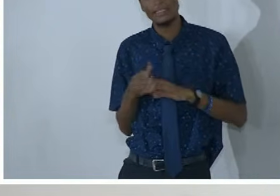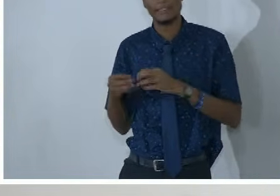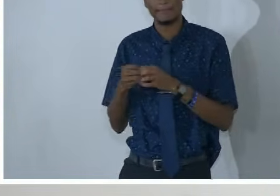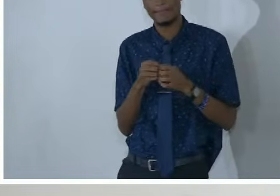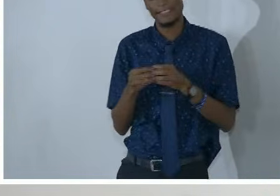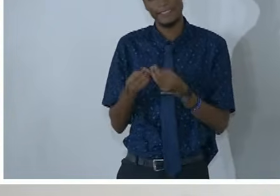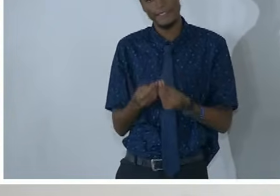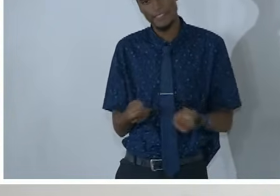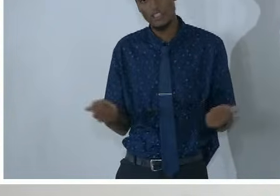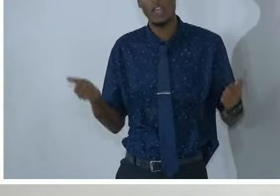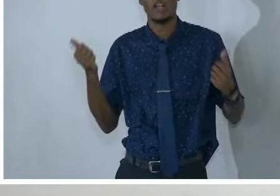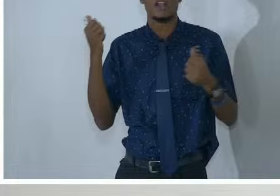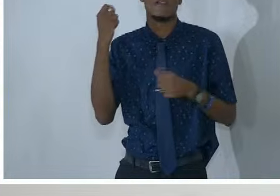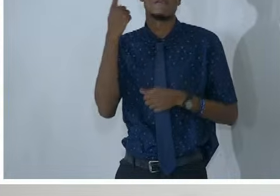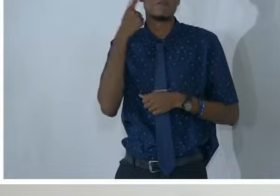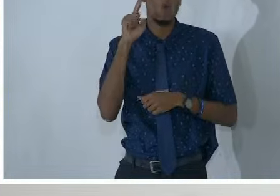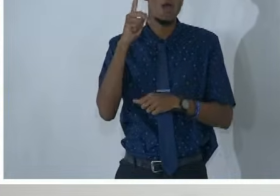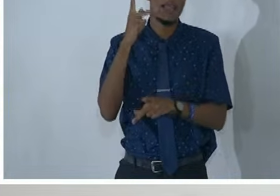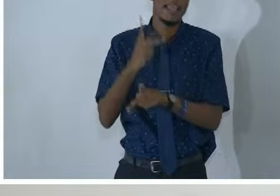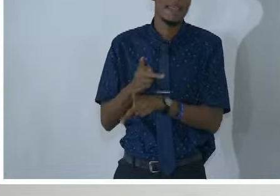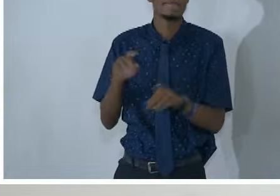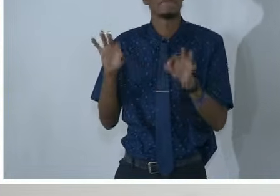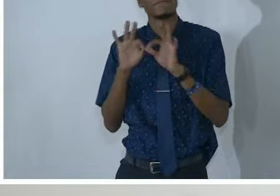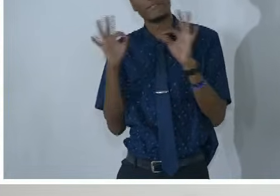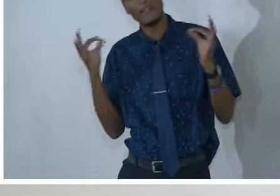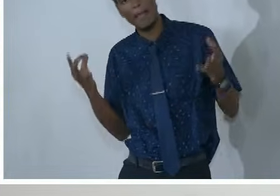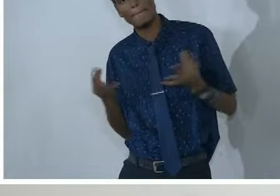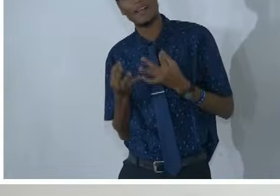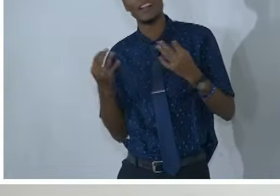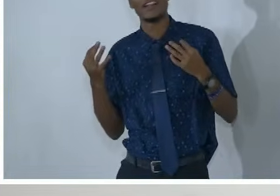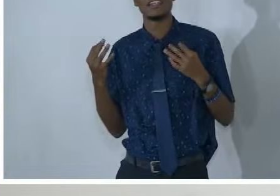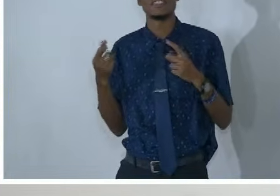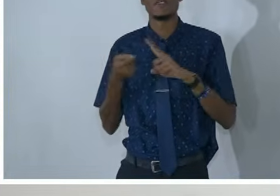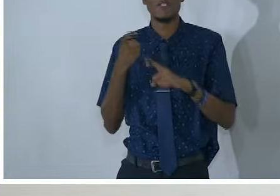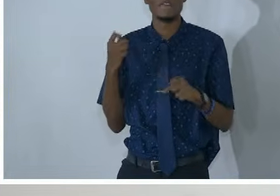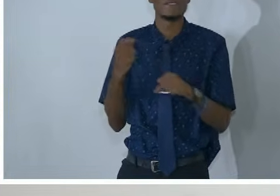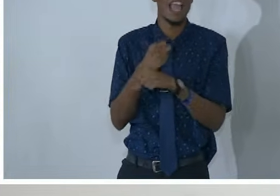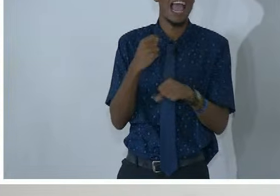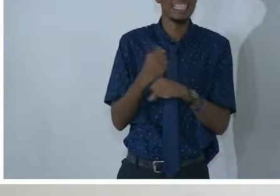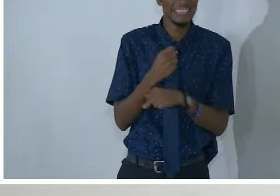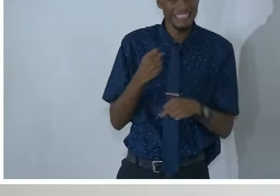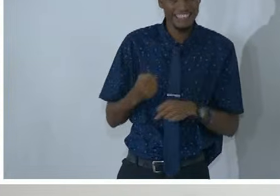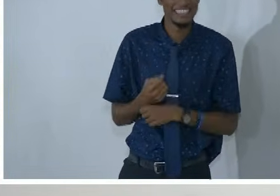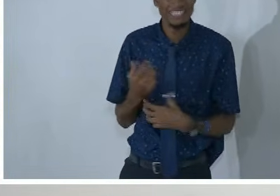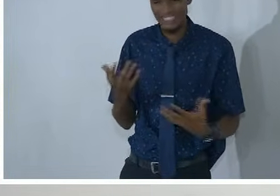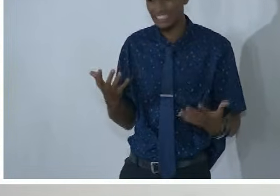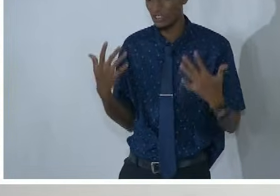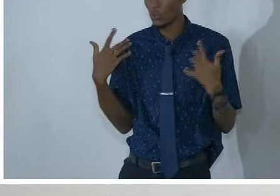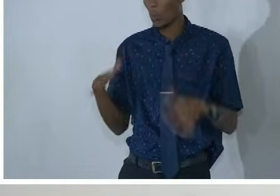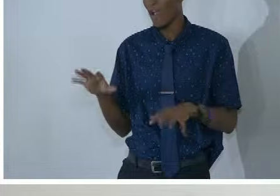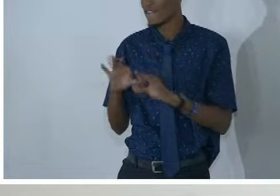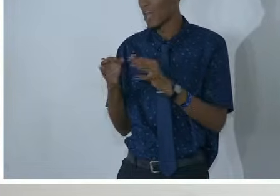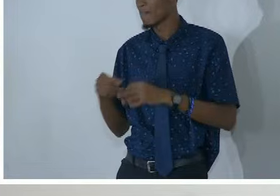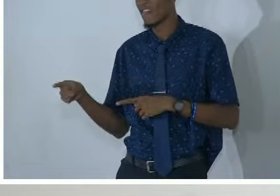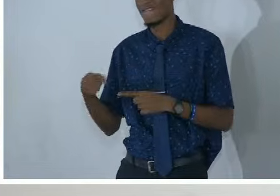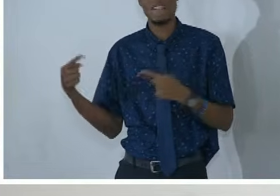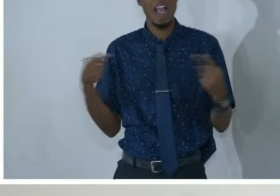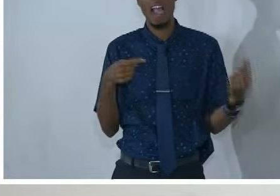to keep families from fighting one another, neighbors from fighting one